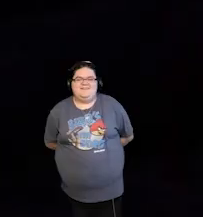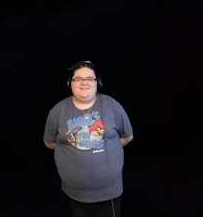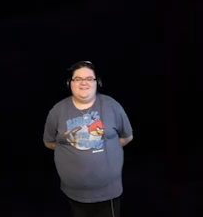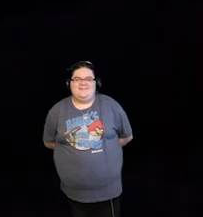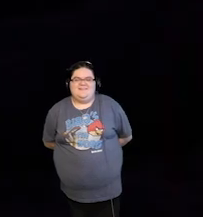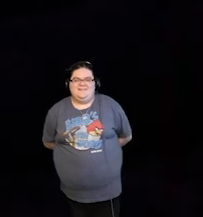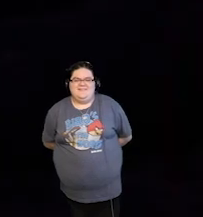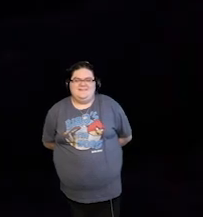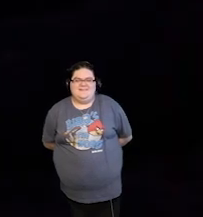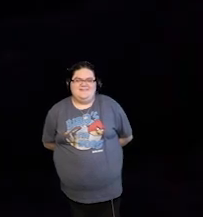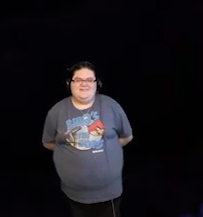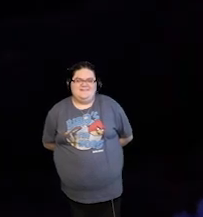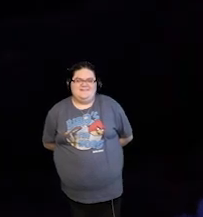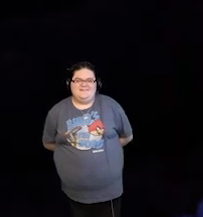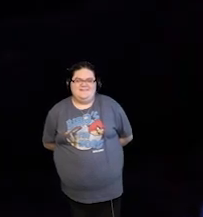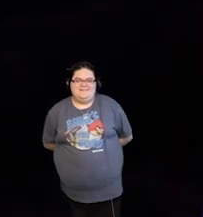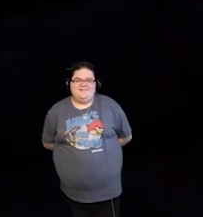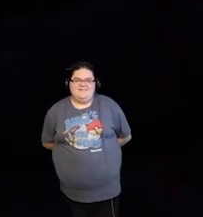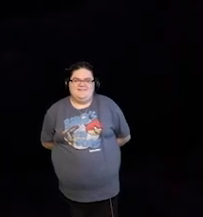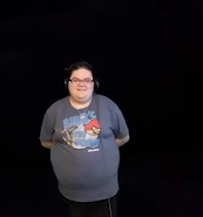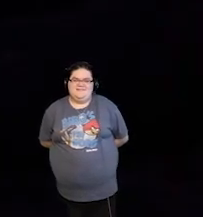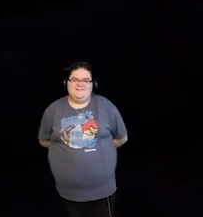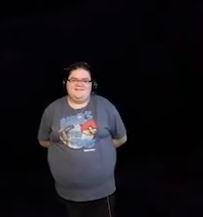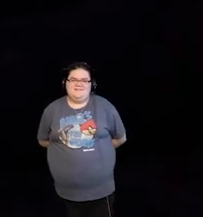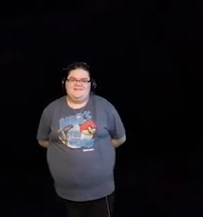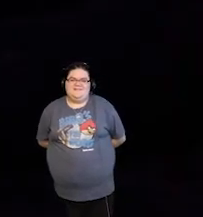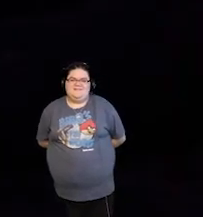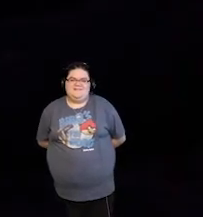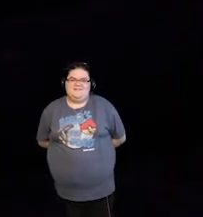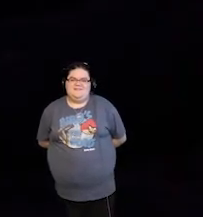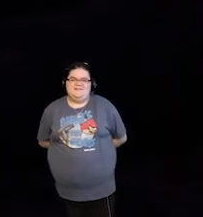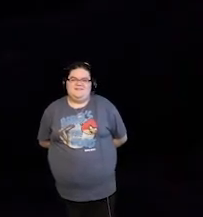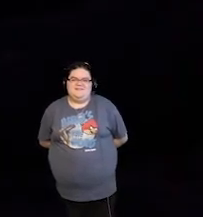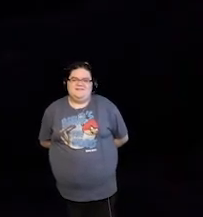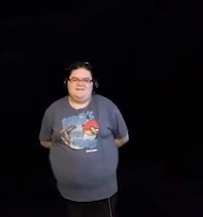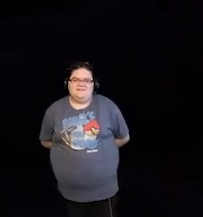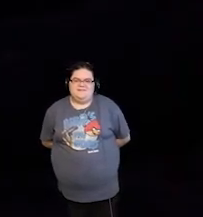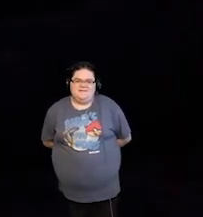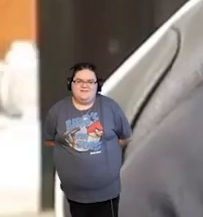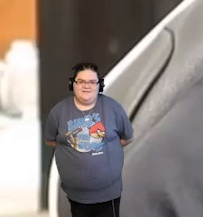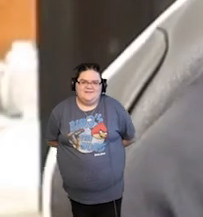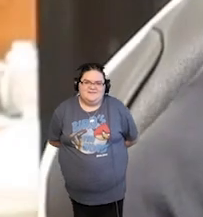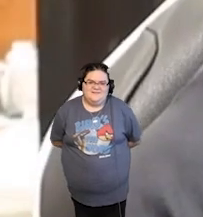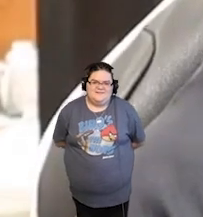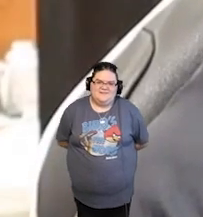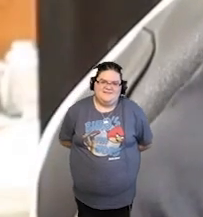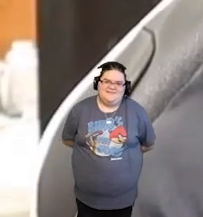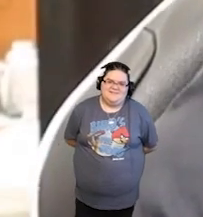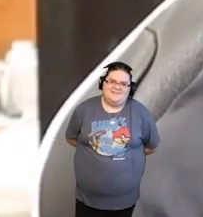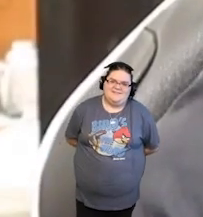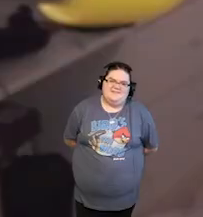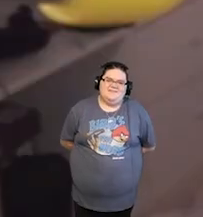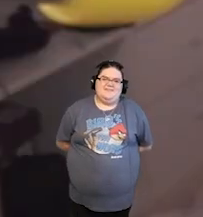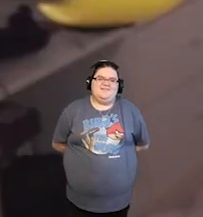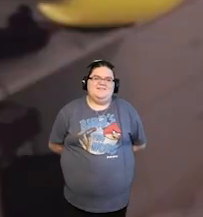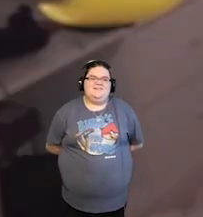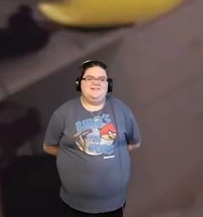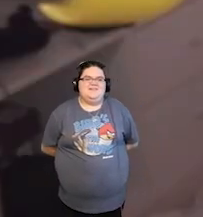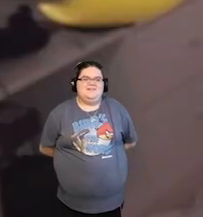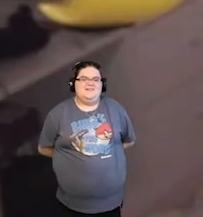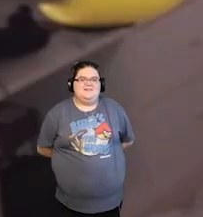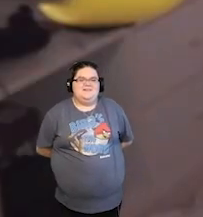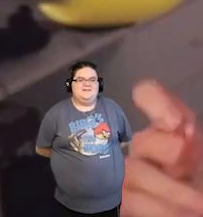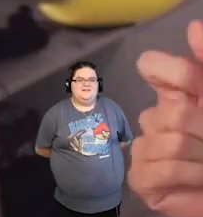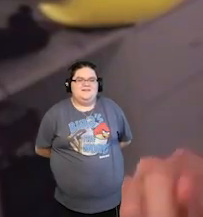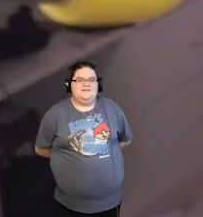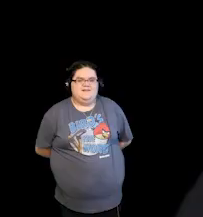know. Fresh, what happened at the start with where you said JJ killed? Yeah, he was dancing on the body. I was not. Was he actually?